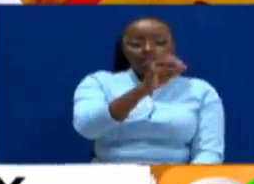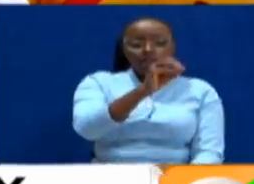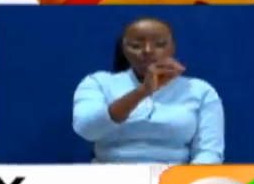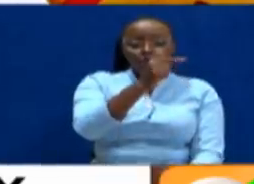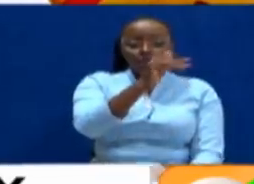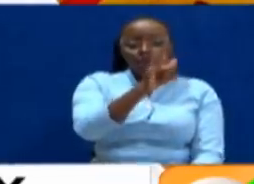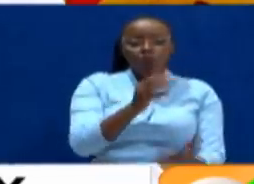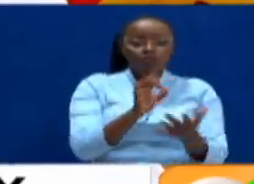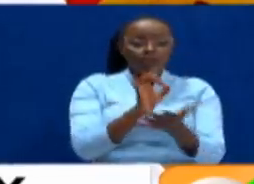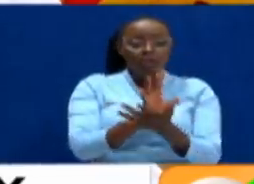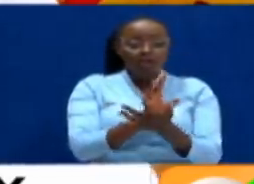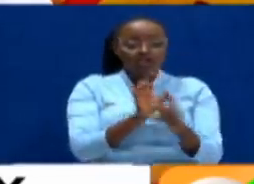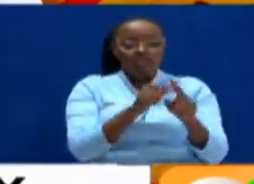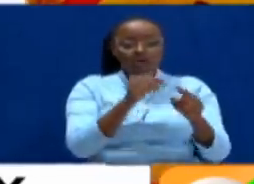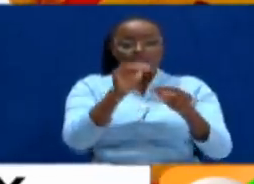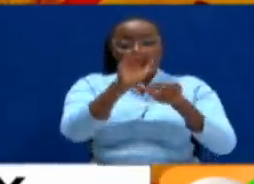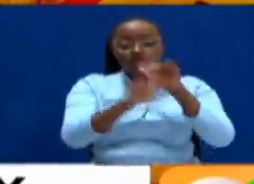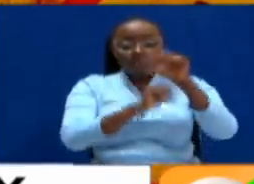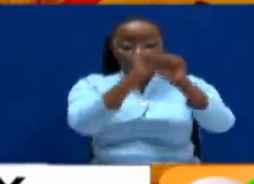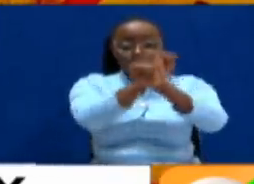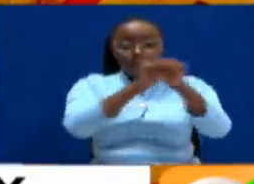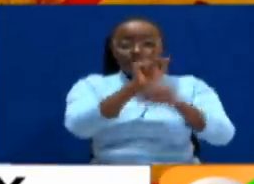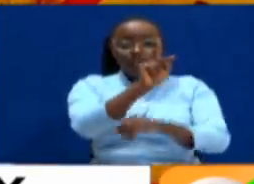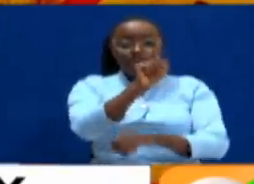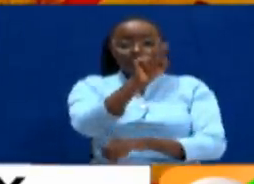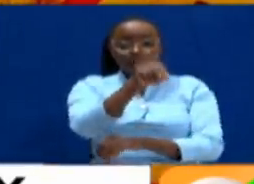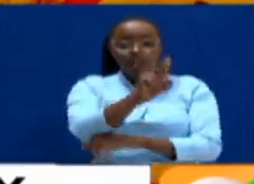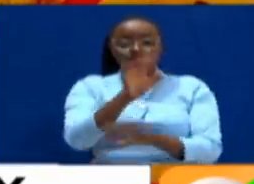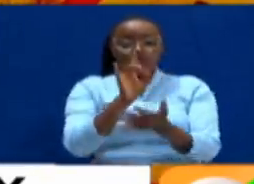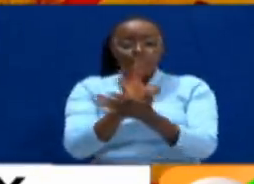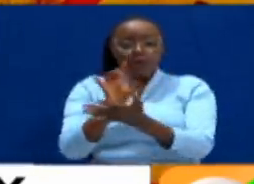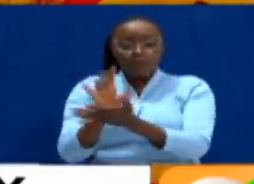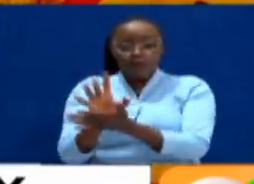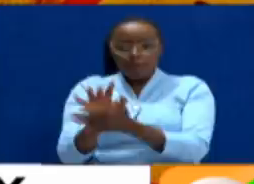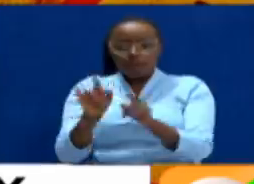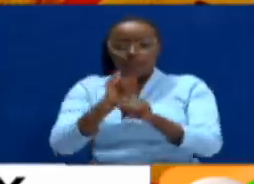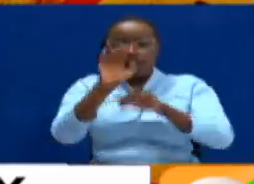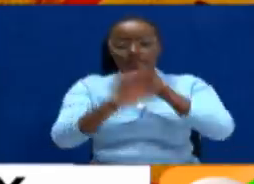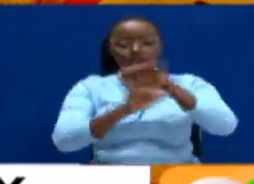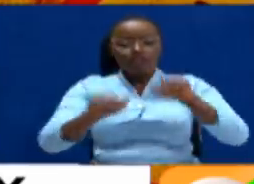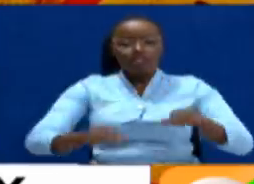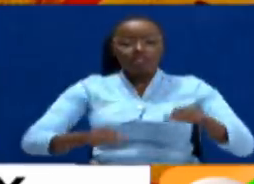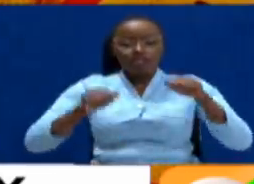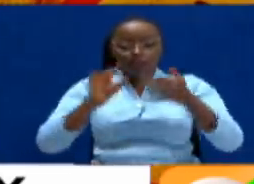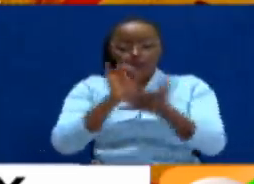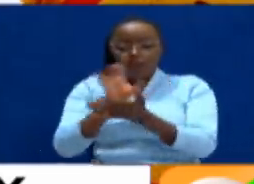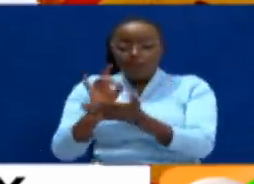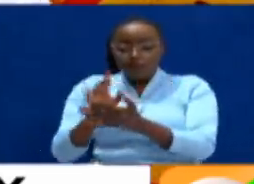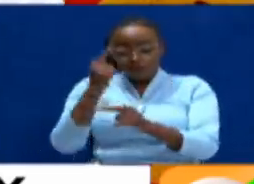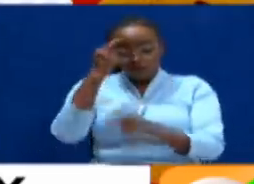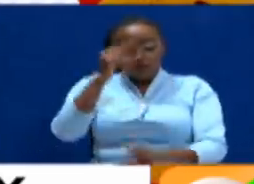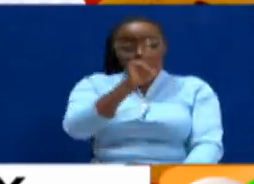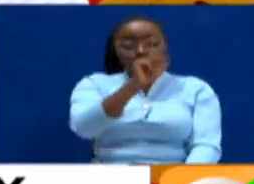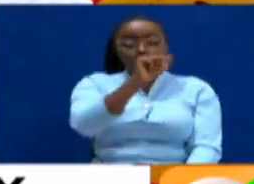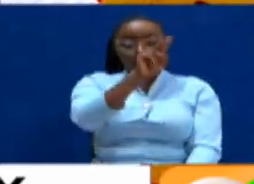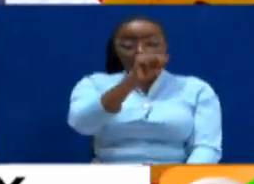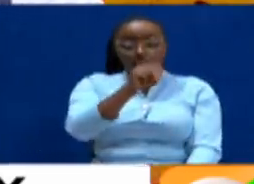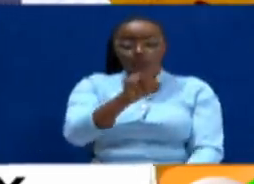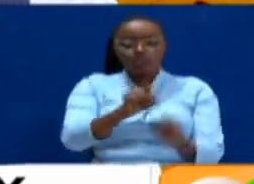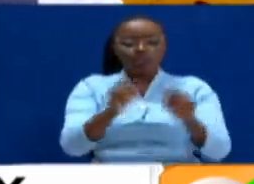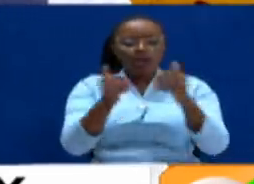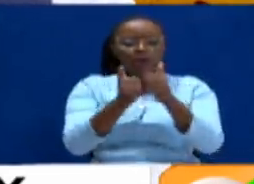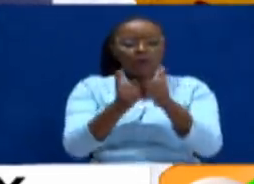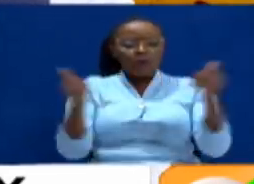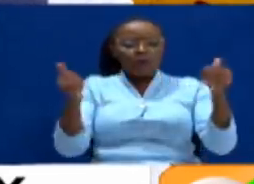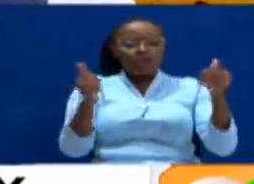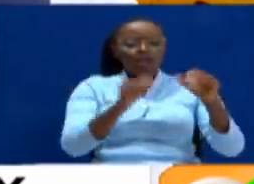as vice president of KANU. Remember, the first thing they did was to remove him as vice chairman of KANU. And split the positions. Yes.